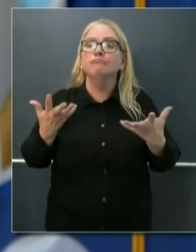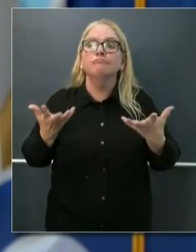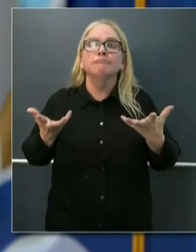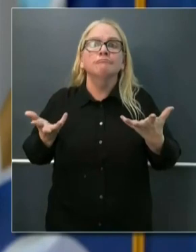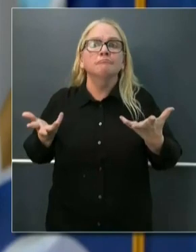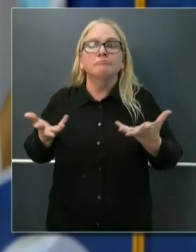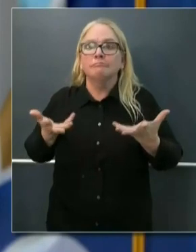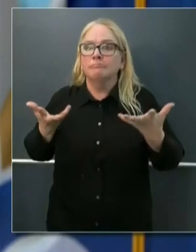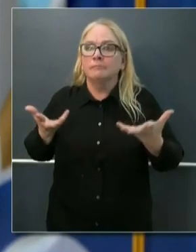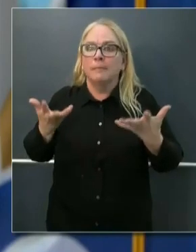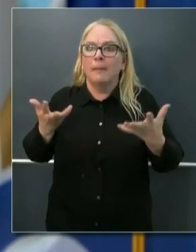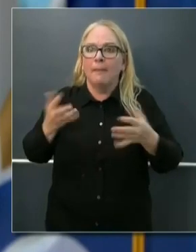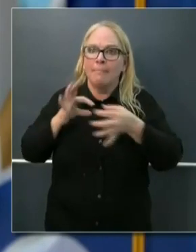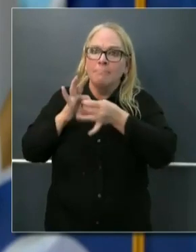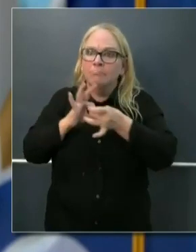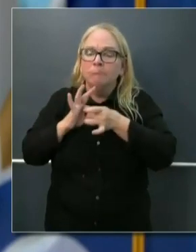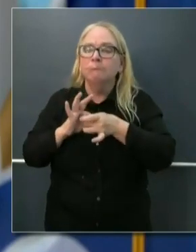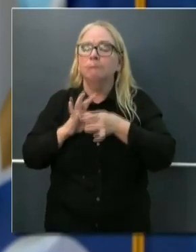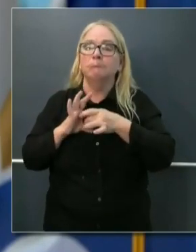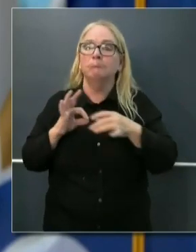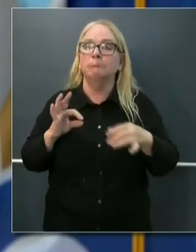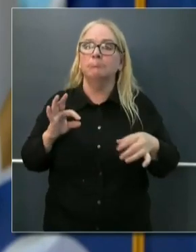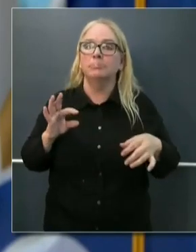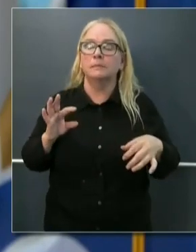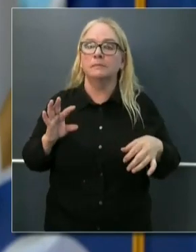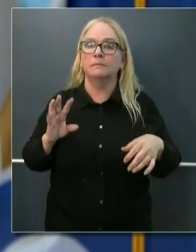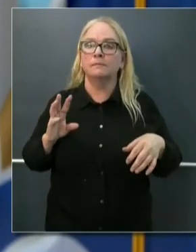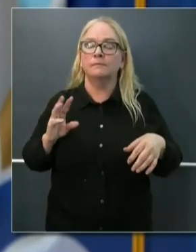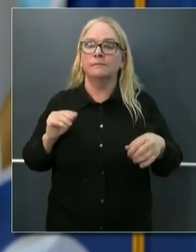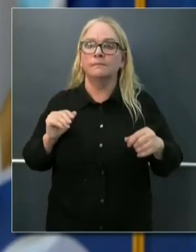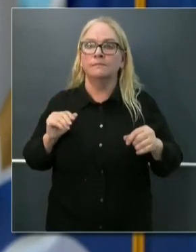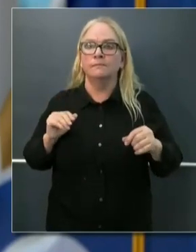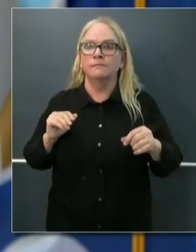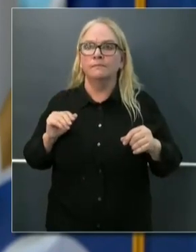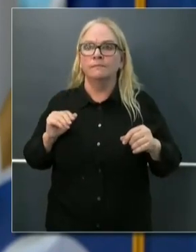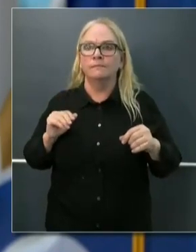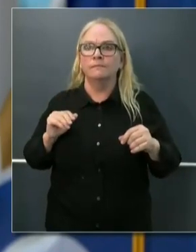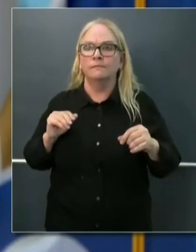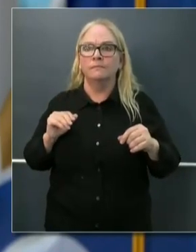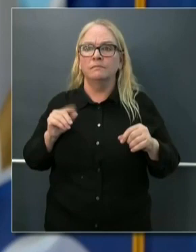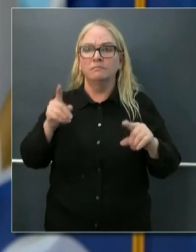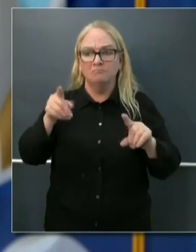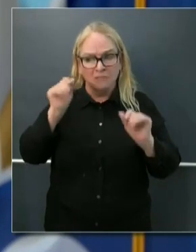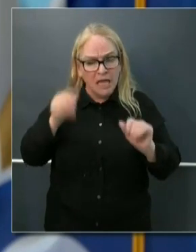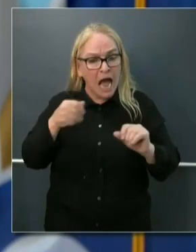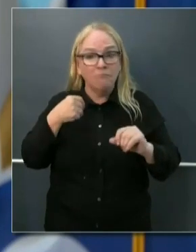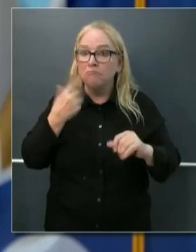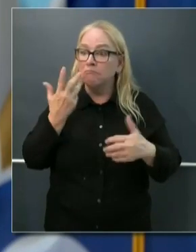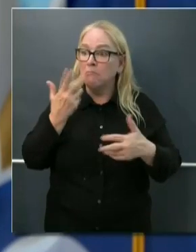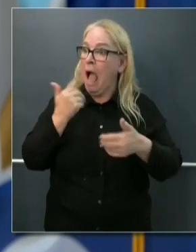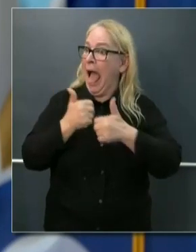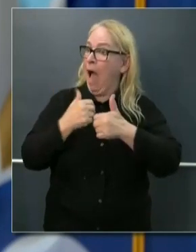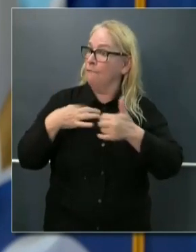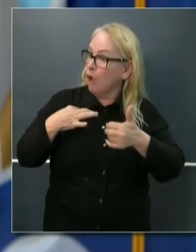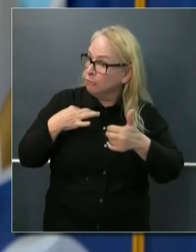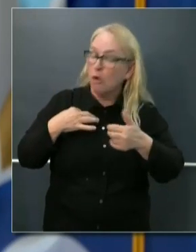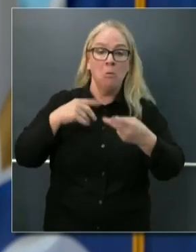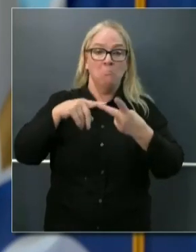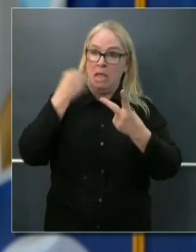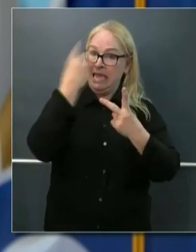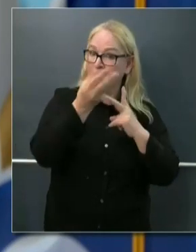think that unites all of us, and that's the cause of contribution. Just a few days ago, we announced the